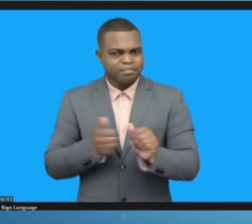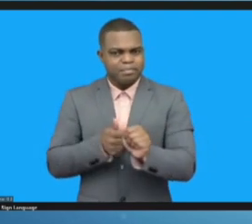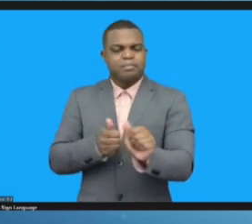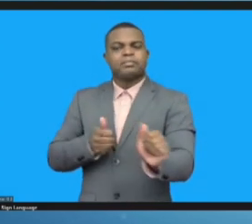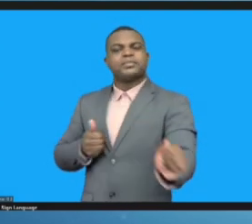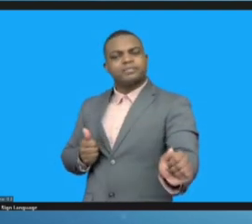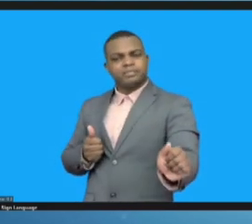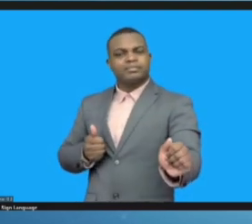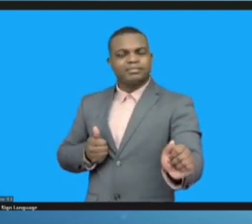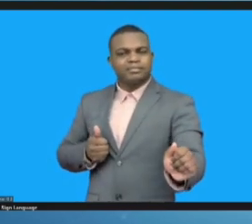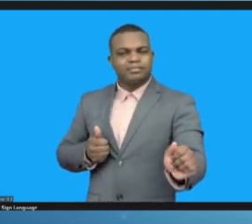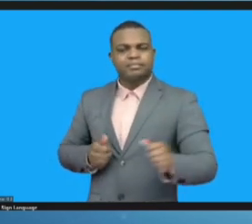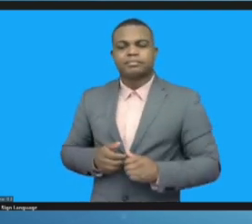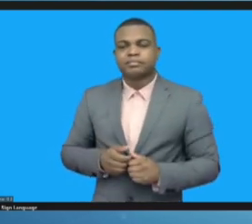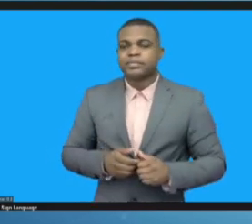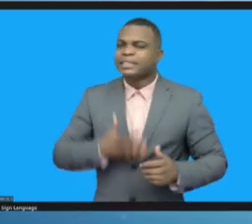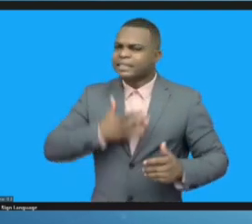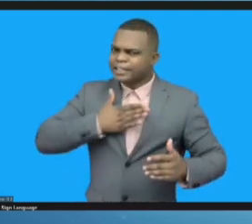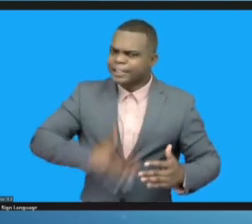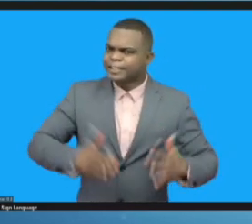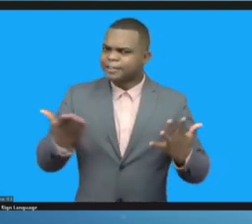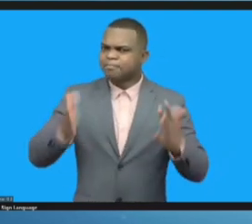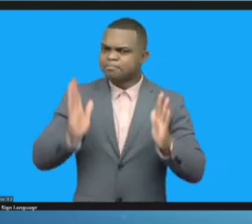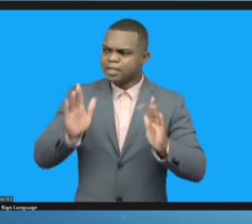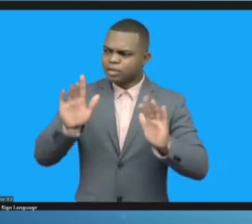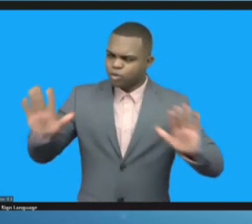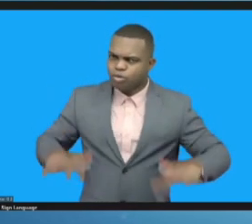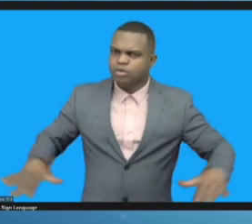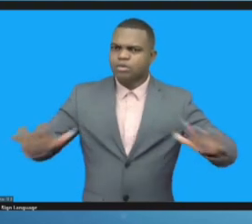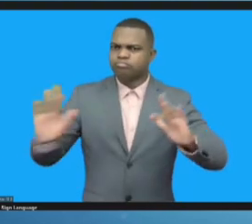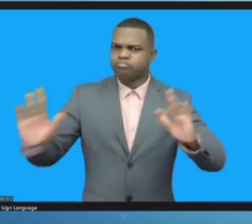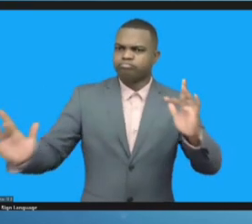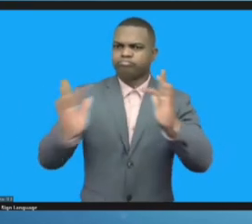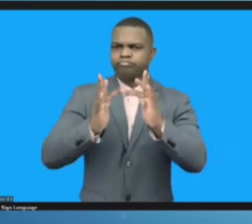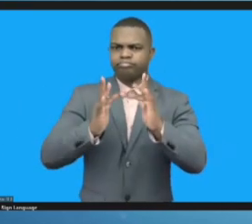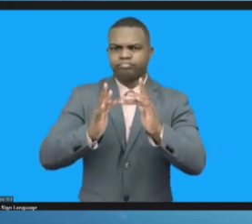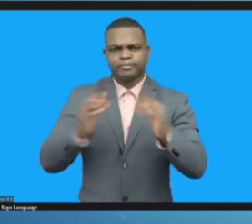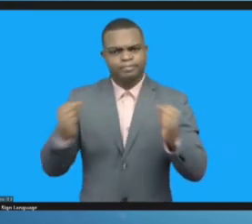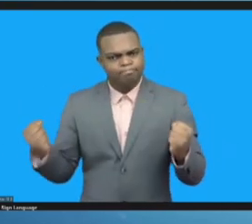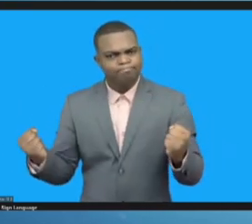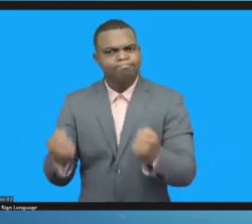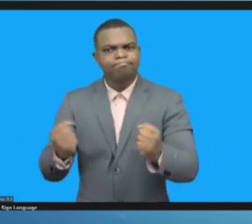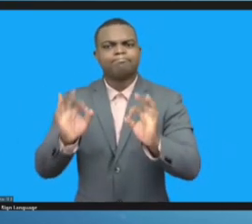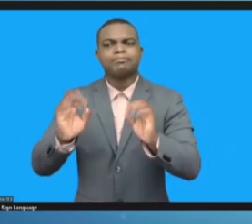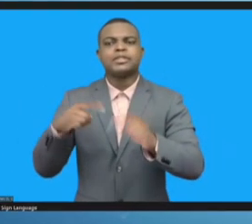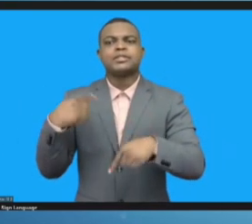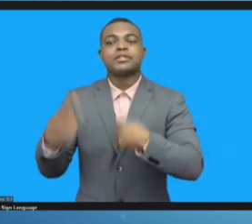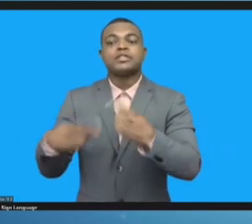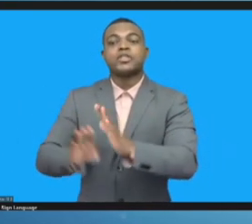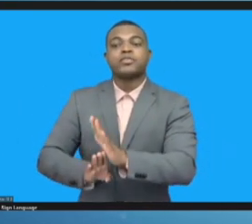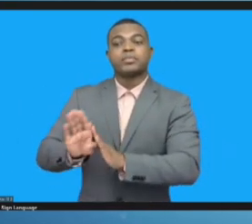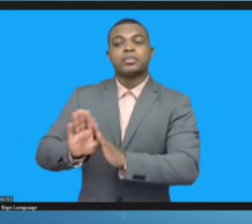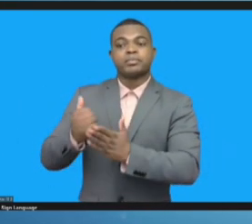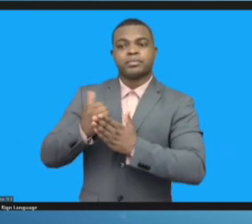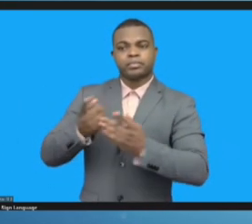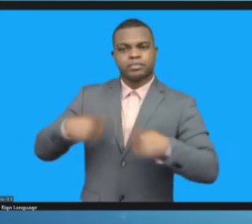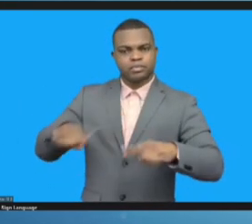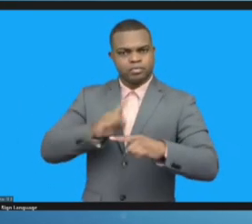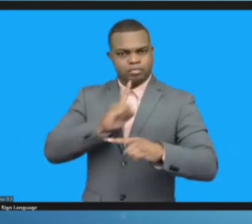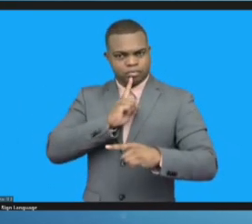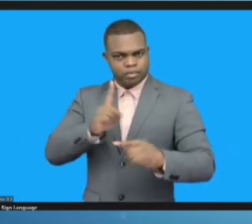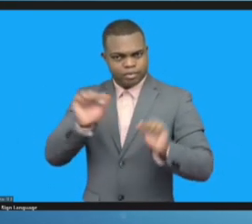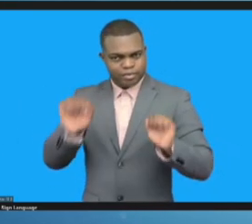Nevertheless, Excellencies, ladies and gentlemen, while at the moment Africa lags in infrastructure in several